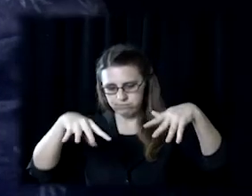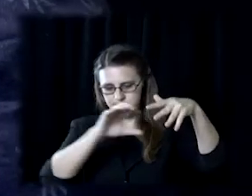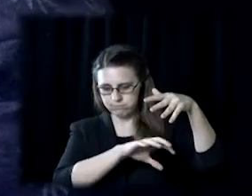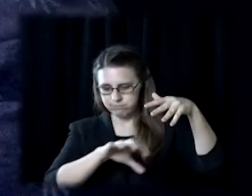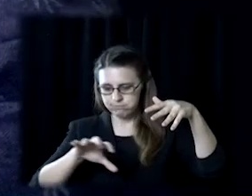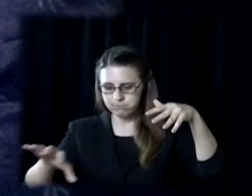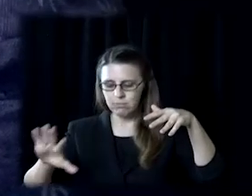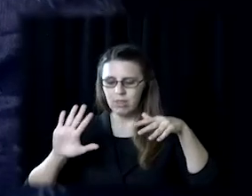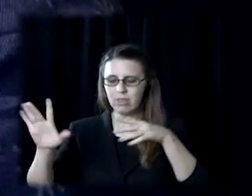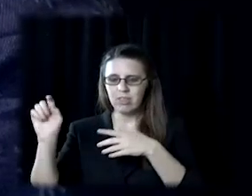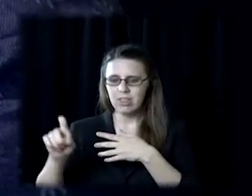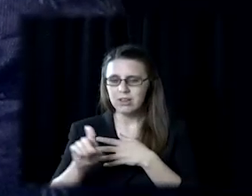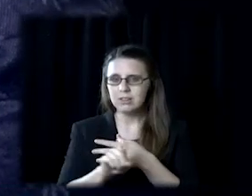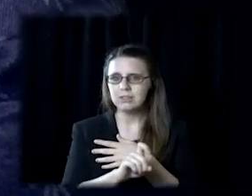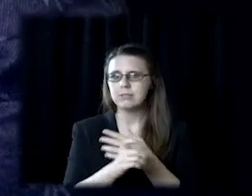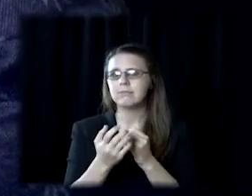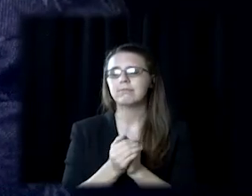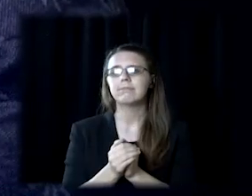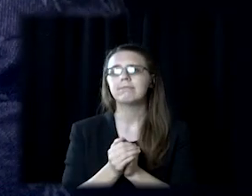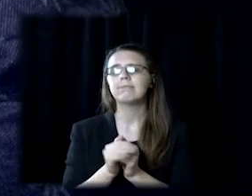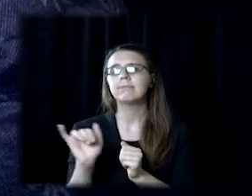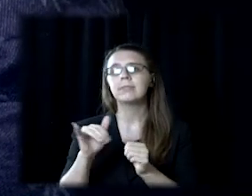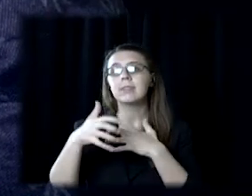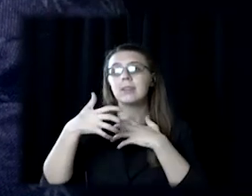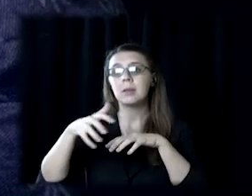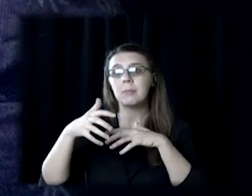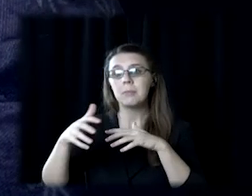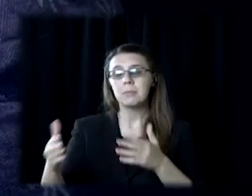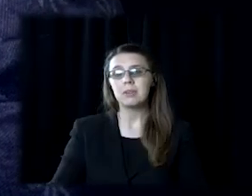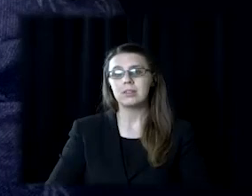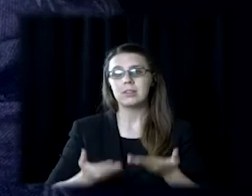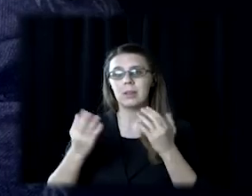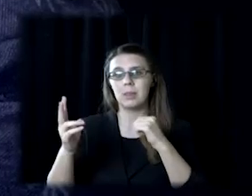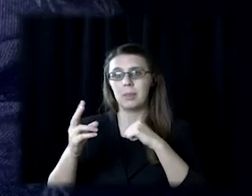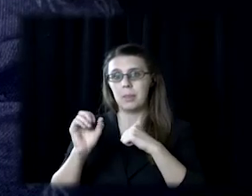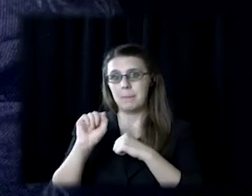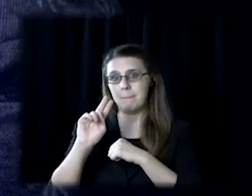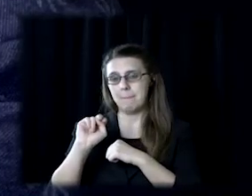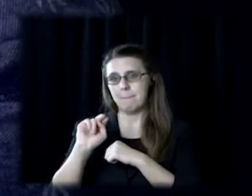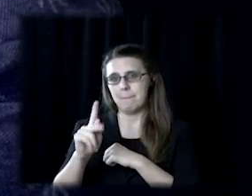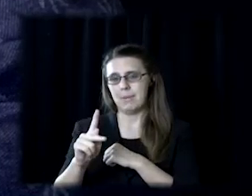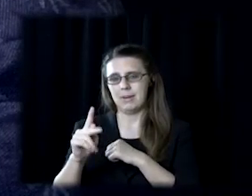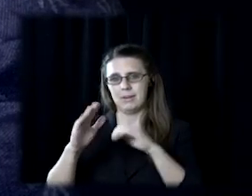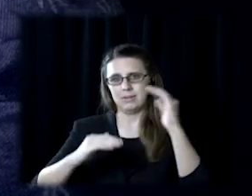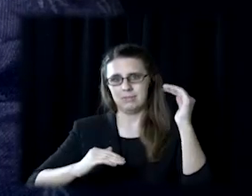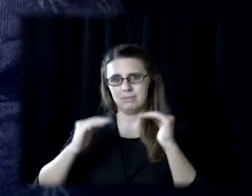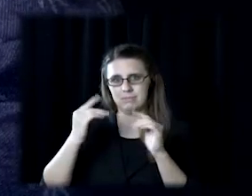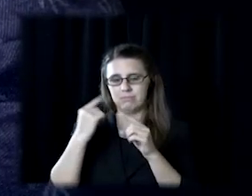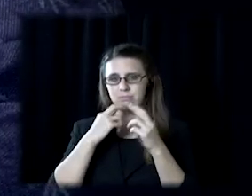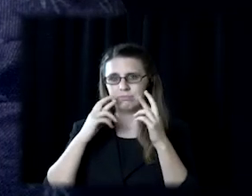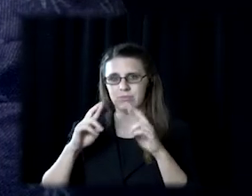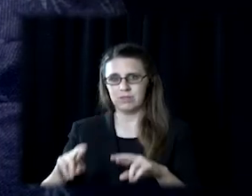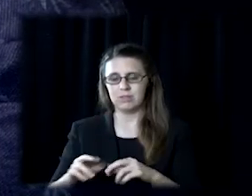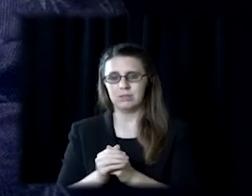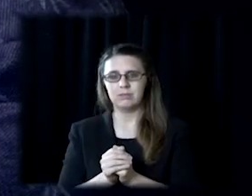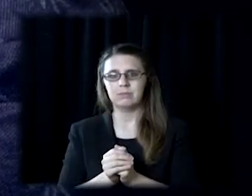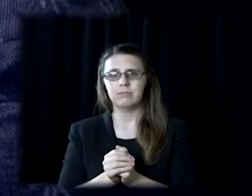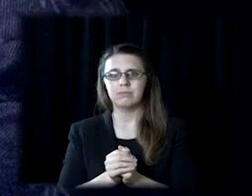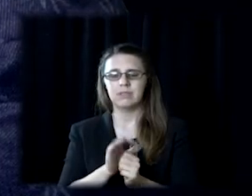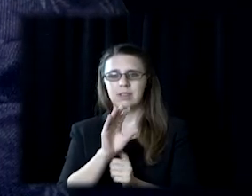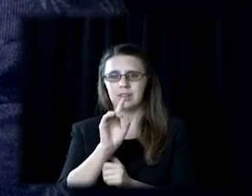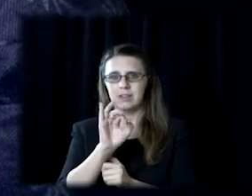Also in March, we released our bank balance report prepared by an independent forensic analysis team of Duff and